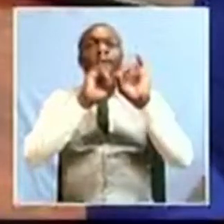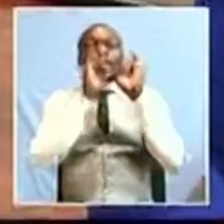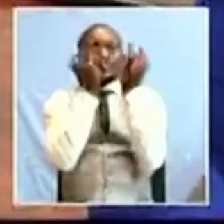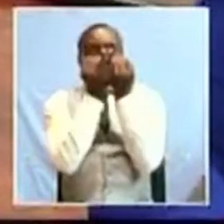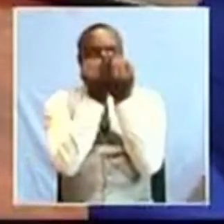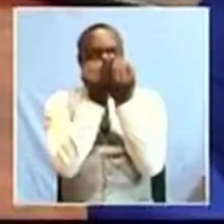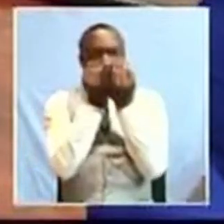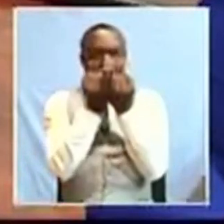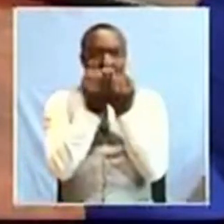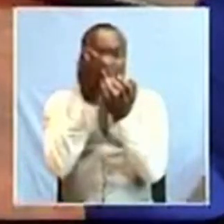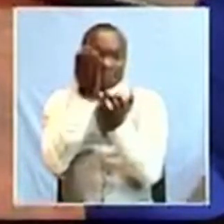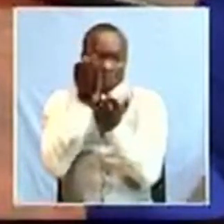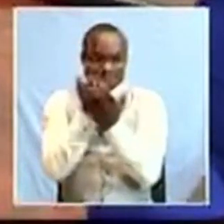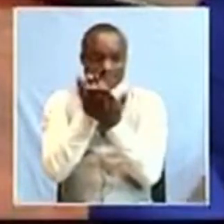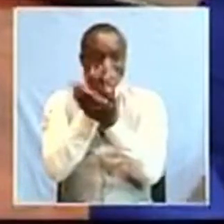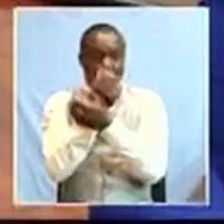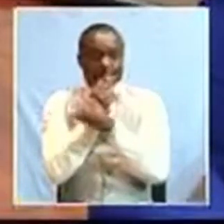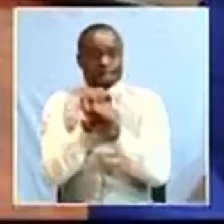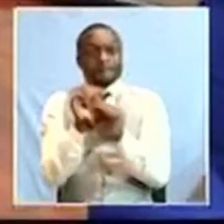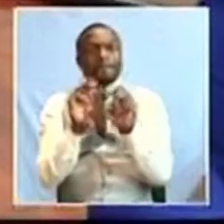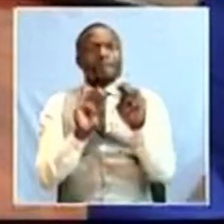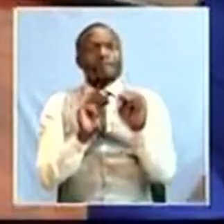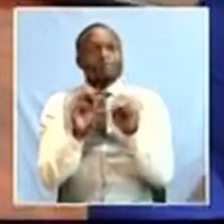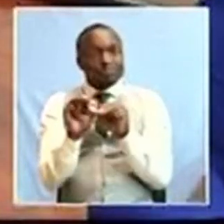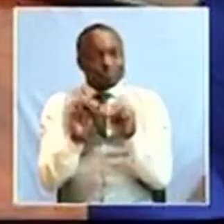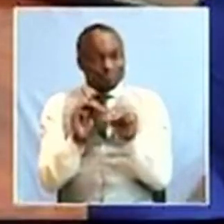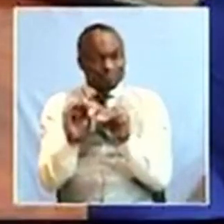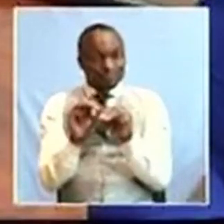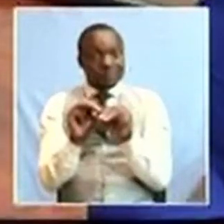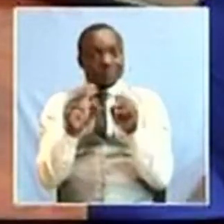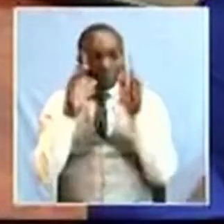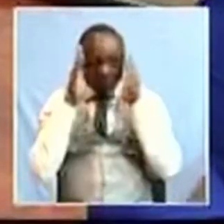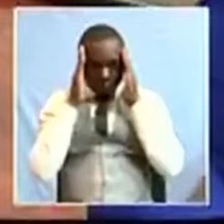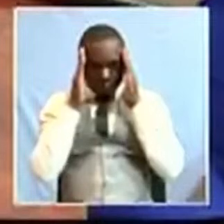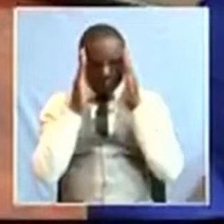Remedial measure: management is